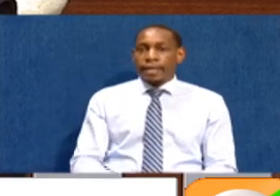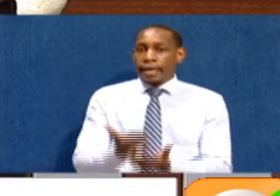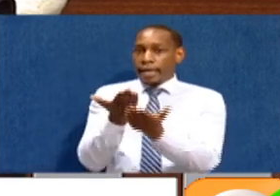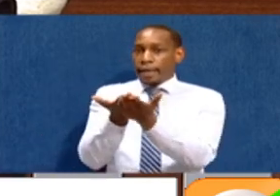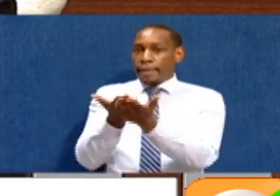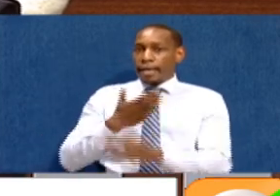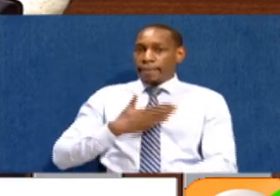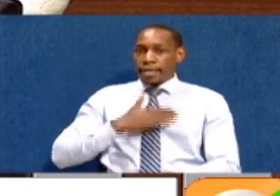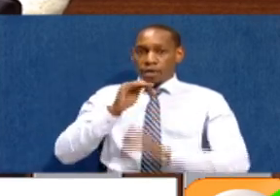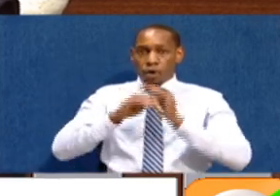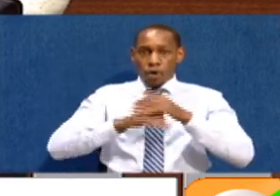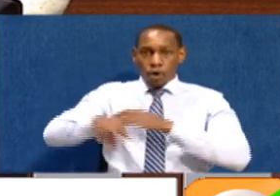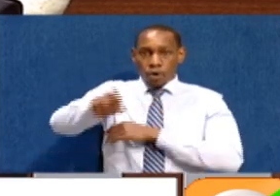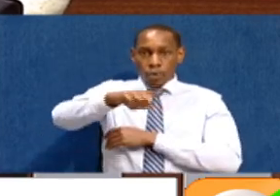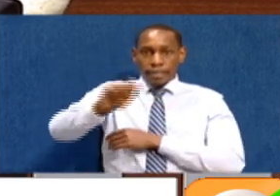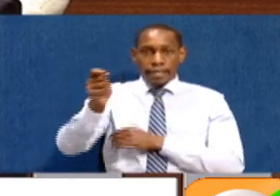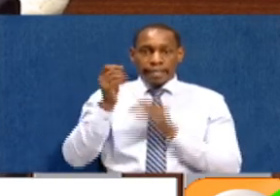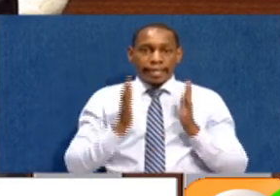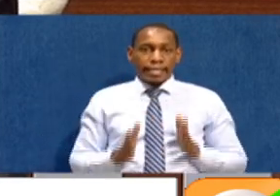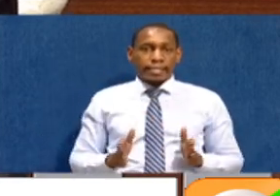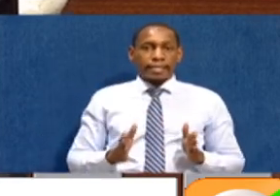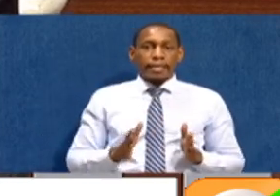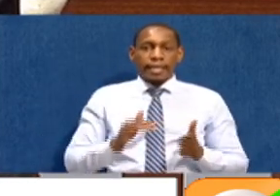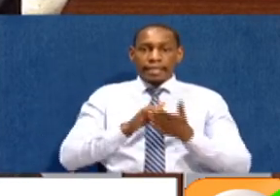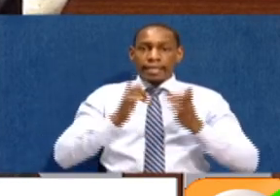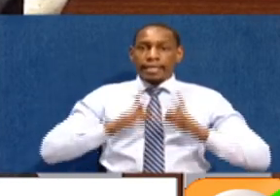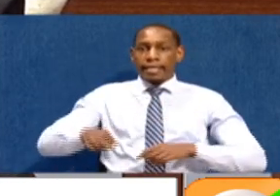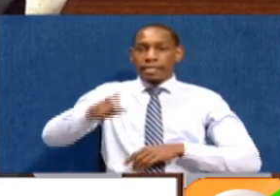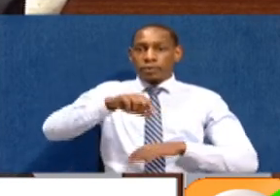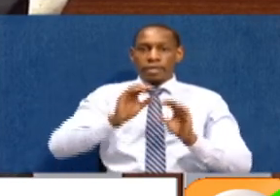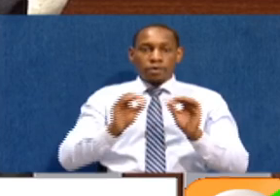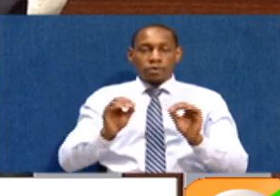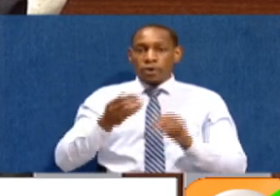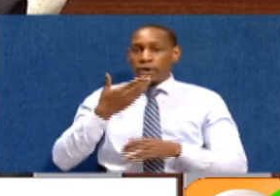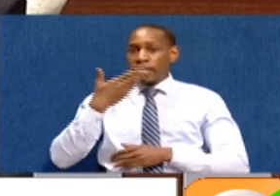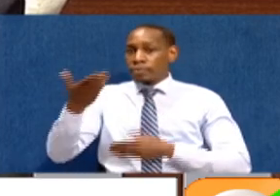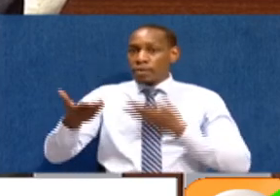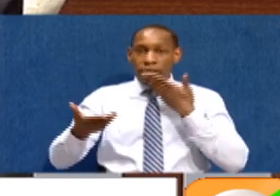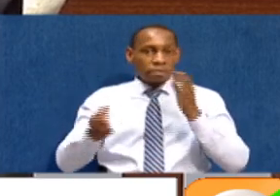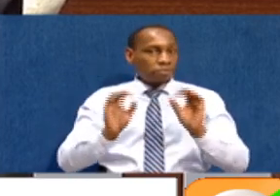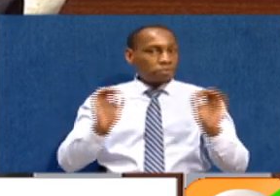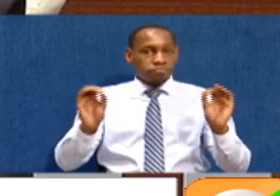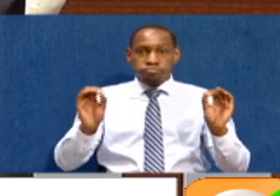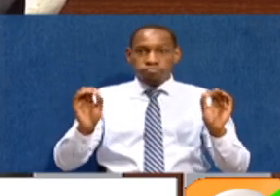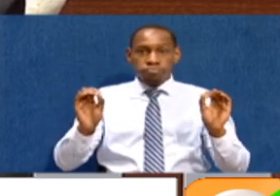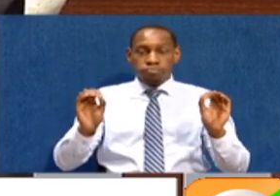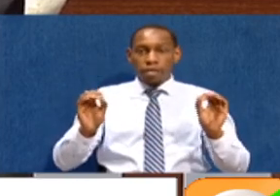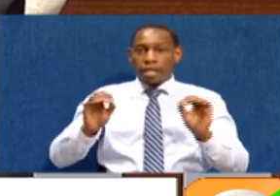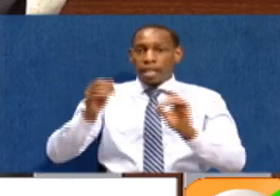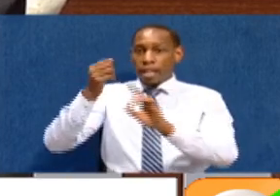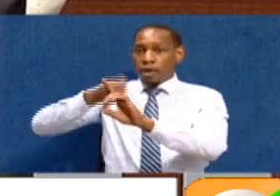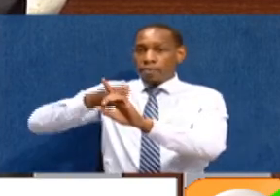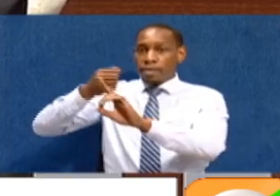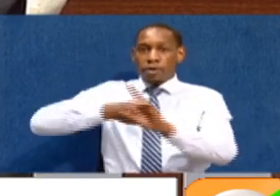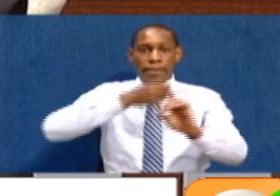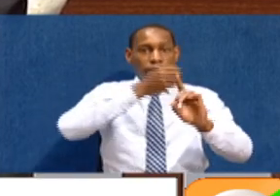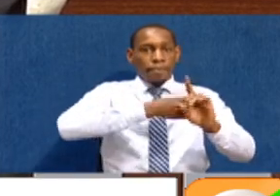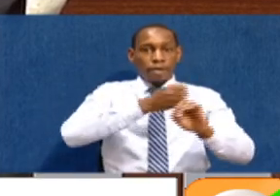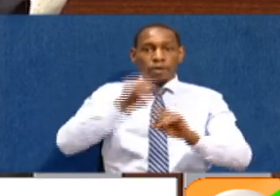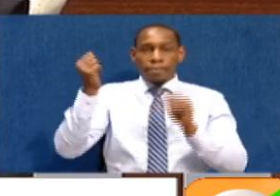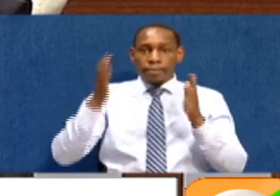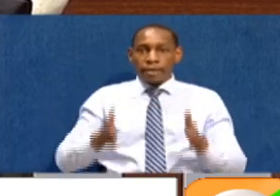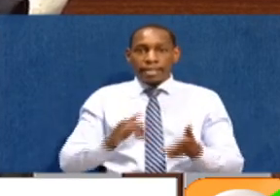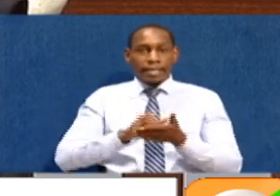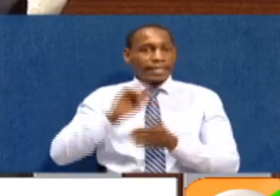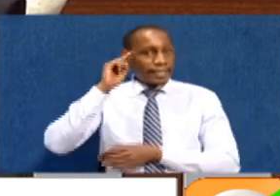appeal to all of us Kenyans, let us not respond to the call by politicians